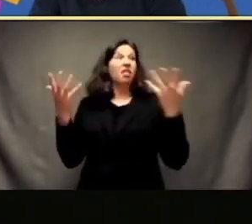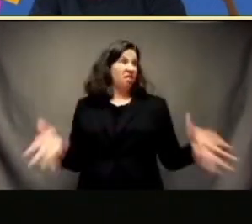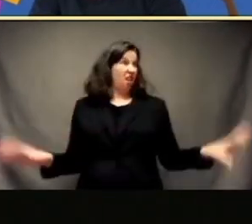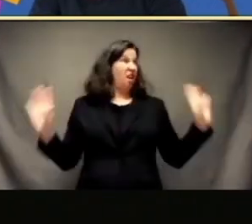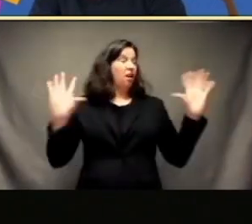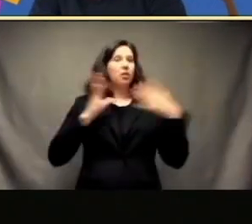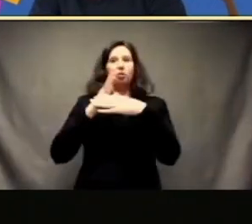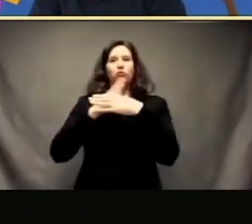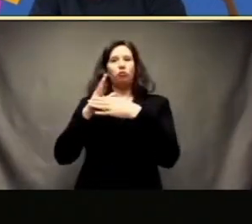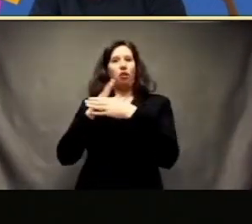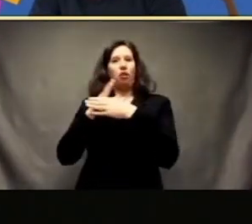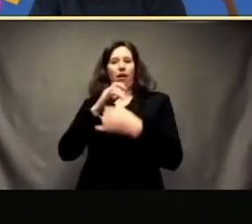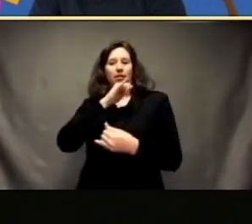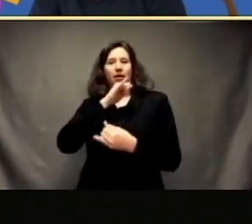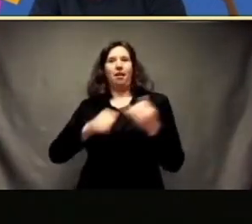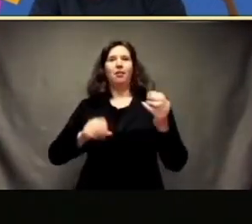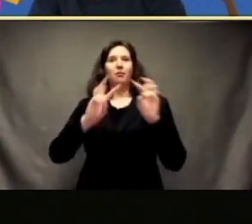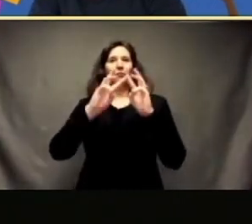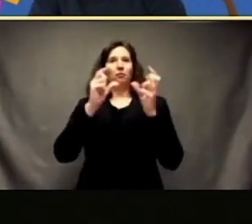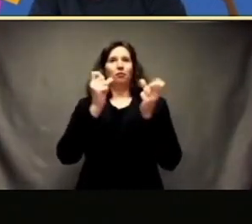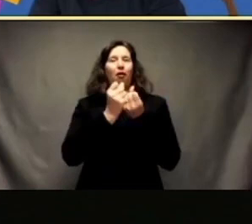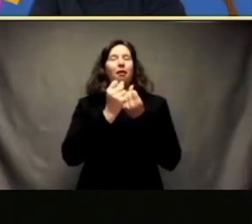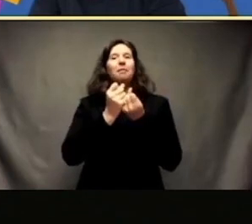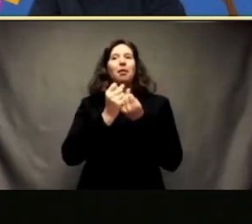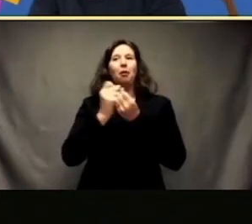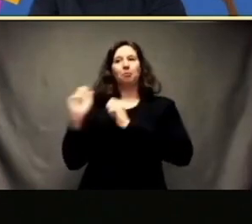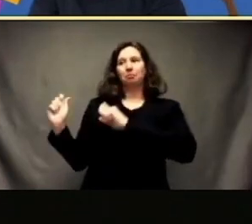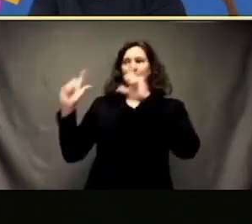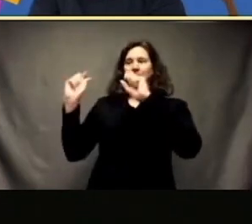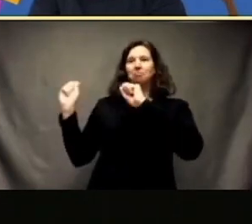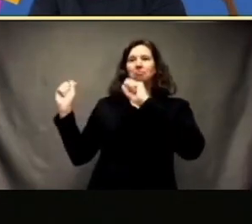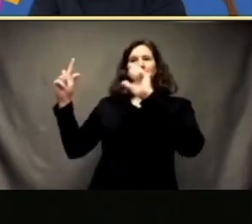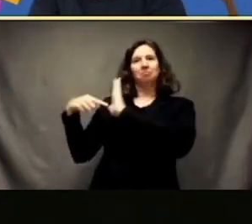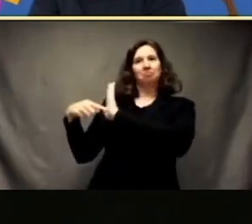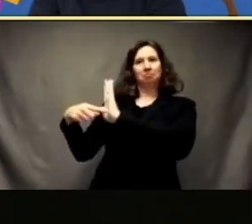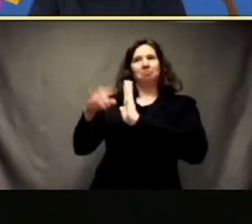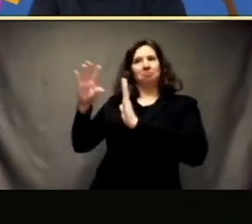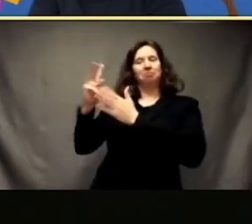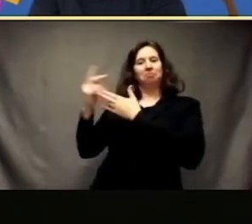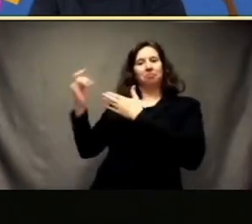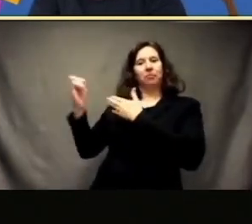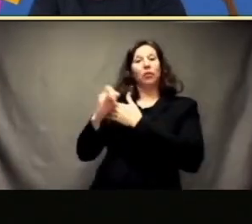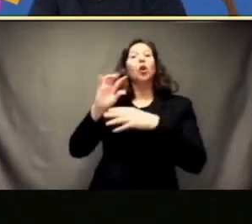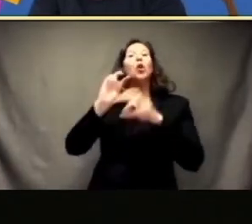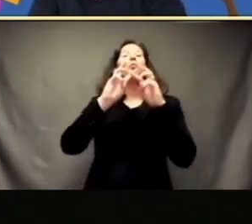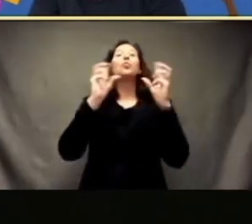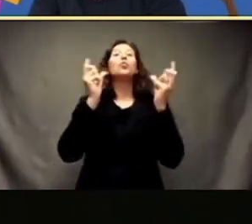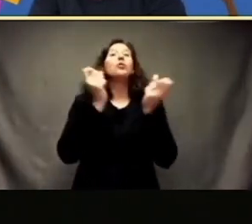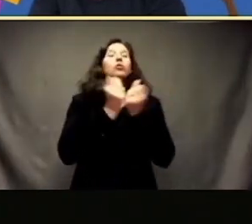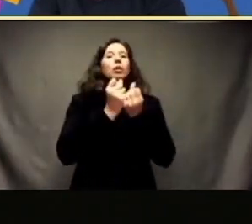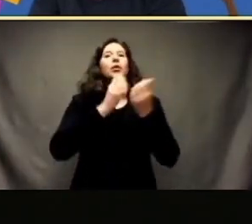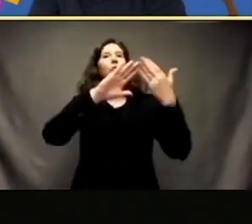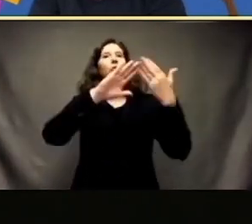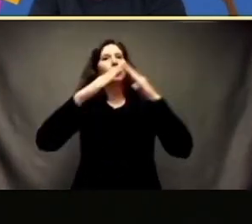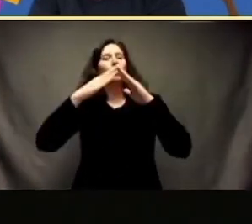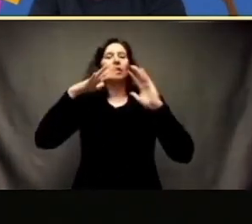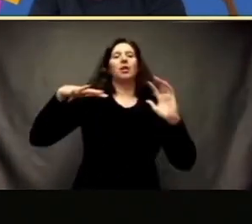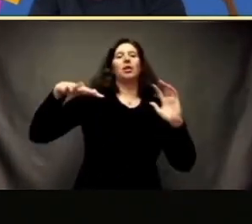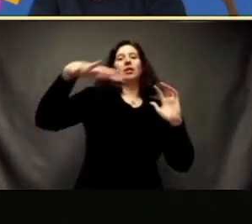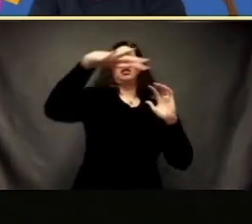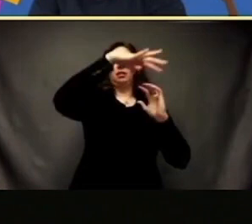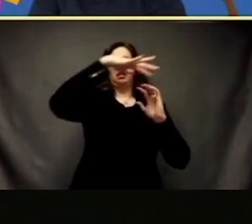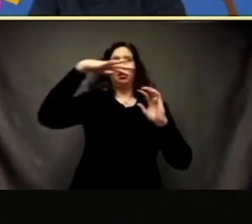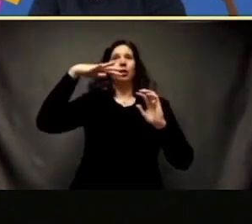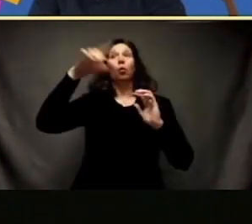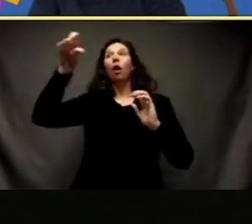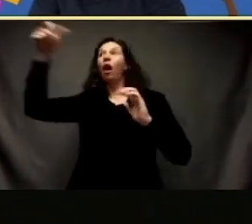projects at the end of the workshop. The workshops culminate in a community showcase where we invite